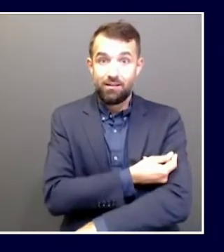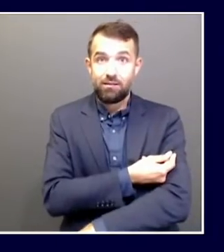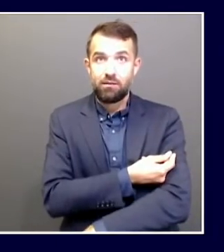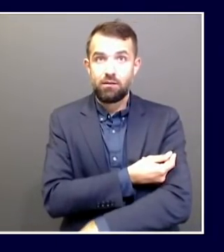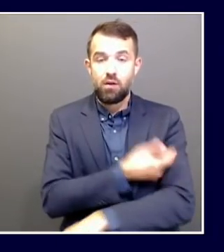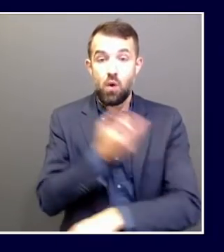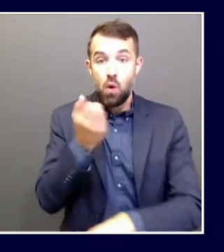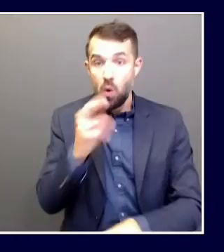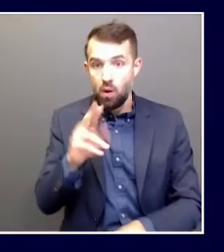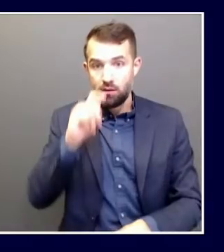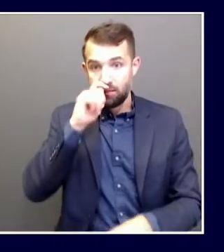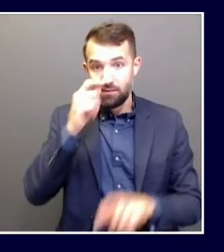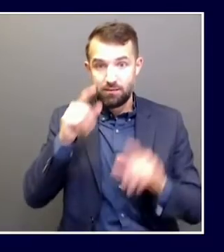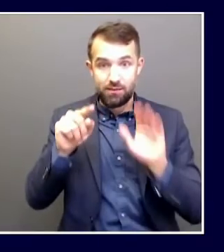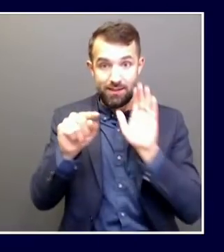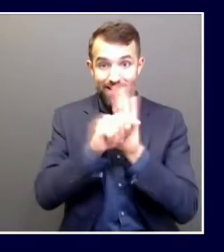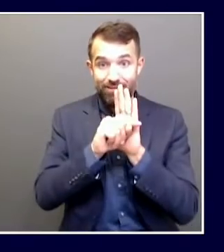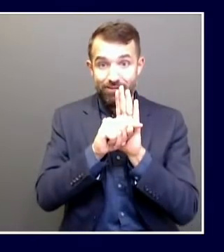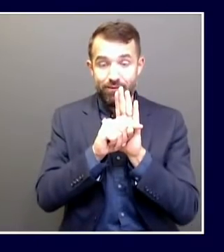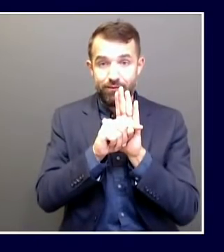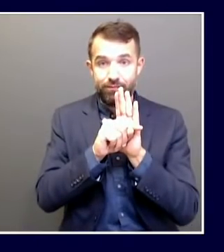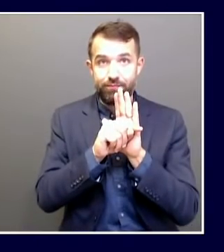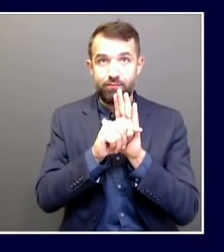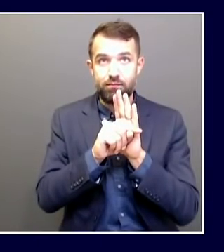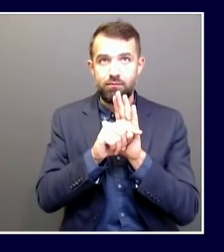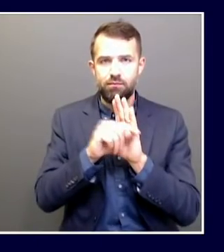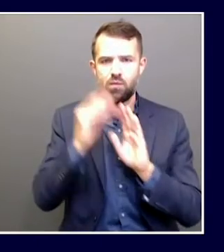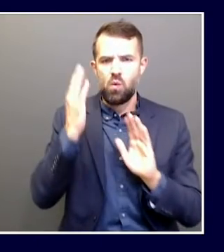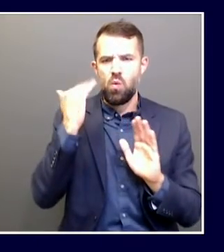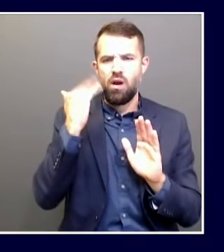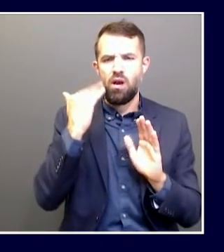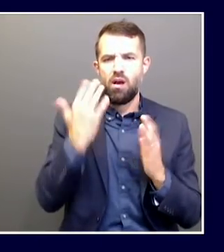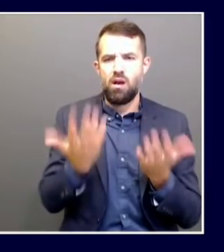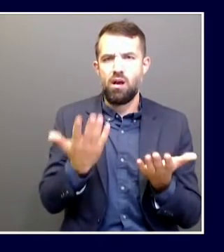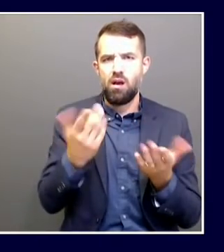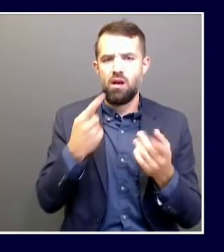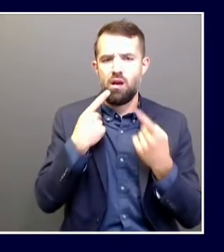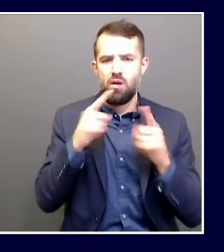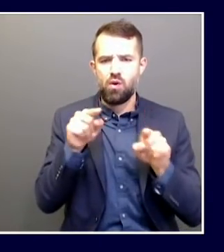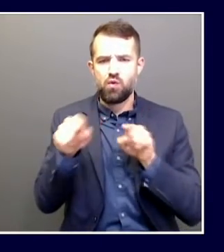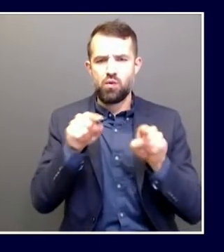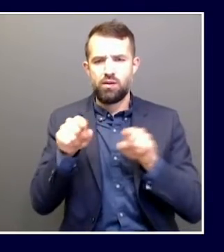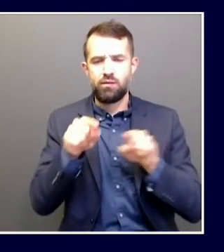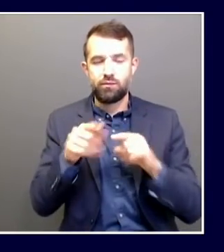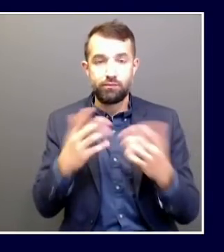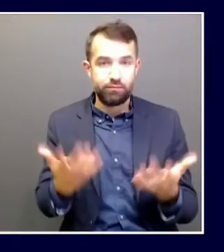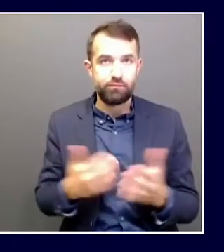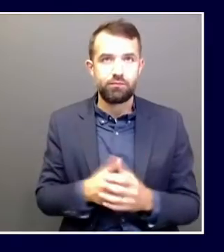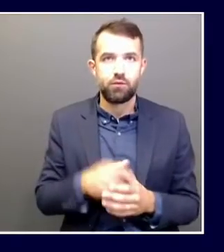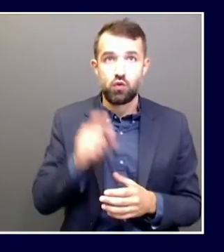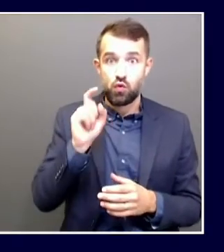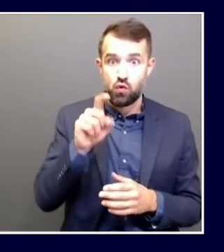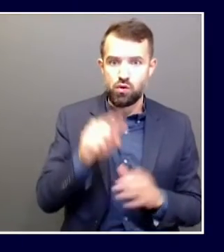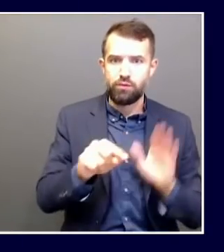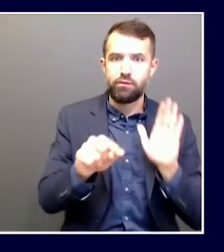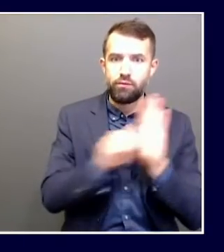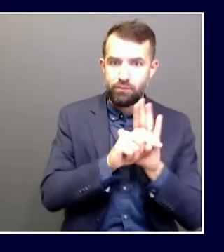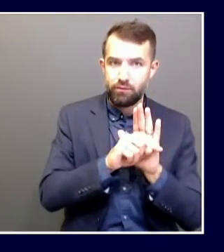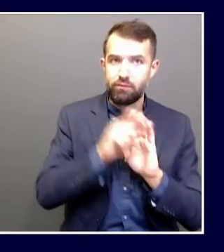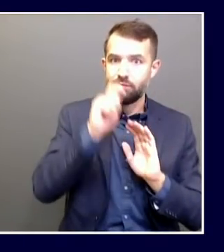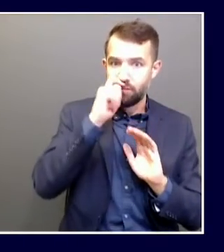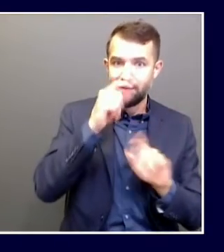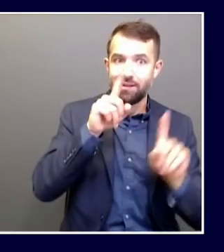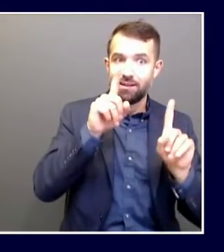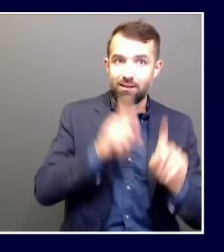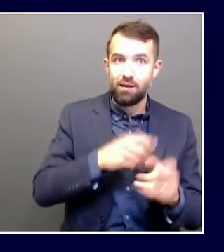of a vaccinated person, don't we require everybody to show proof of a negative? Well, reason number one is that